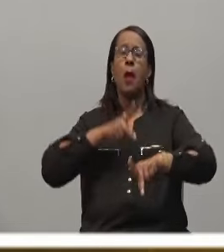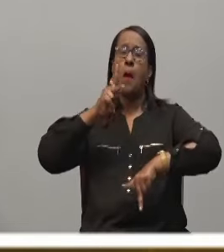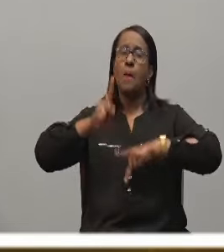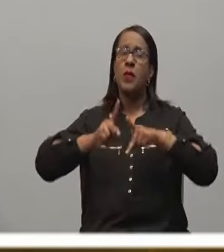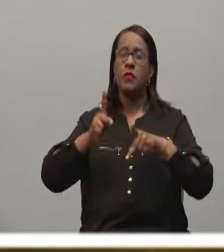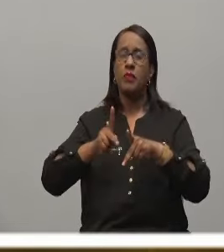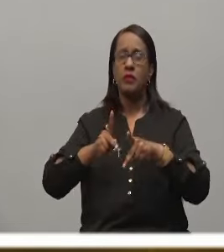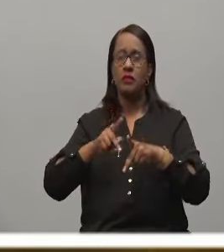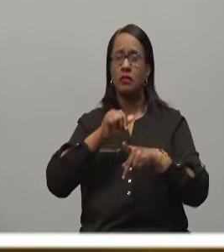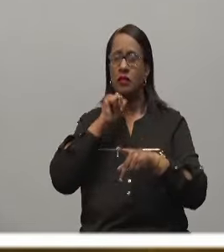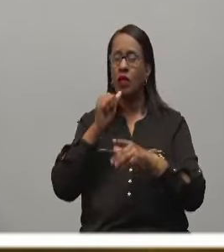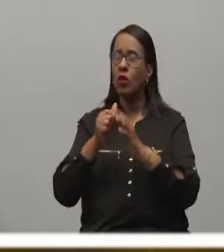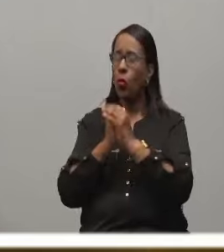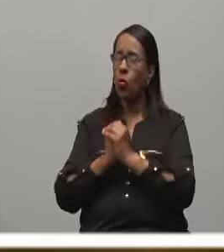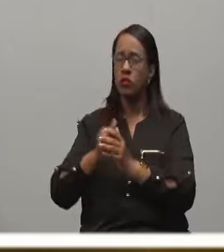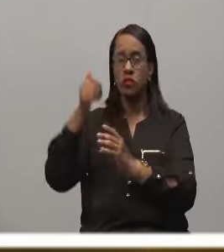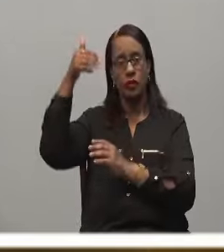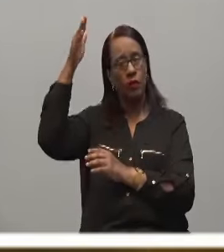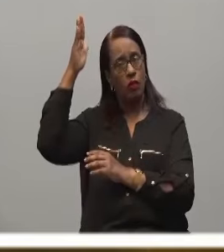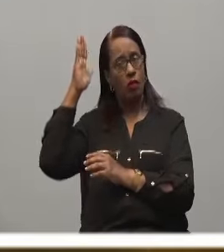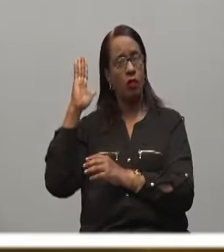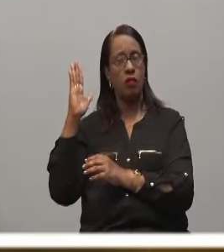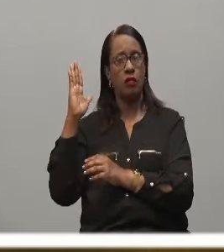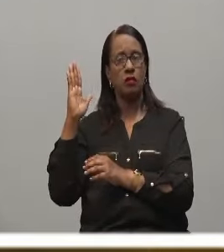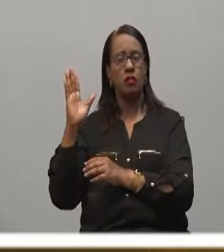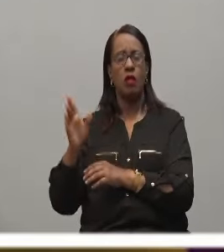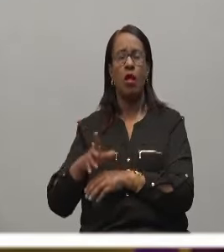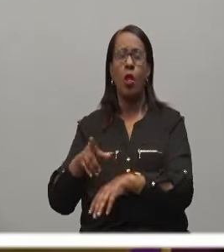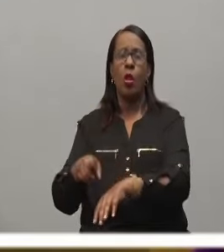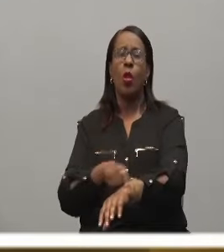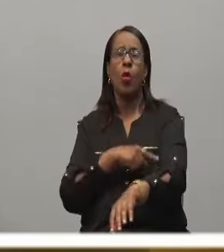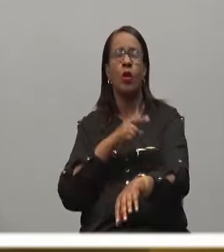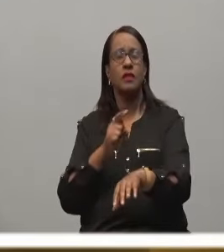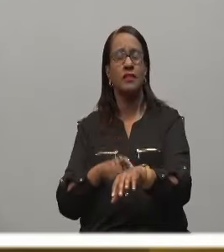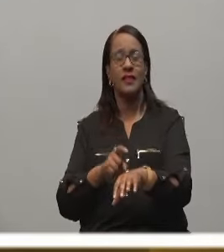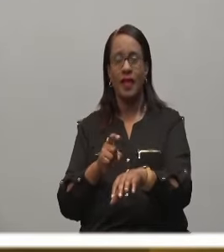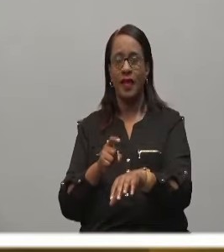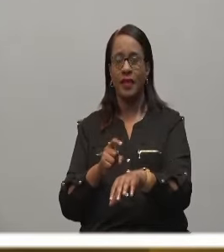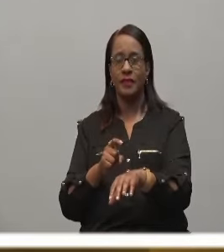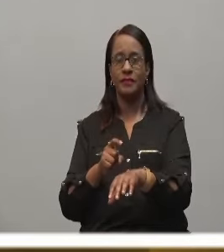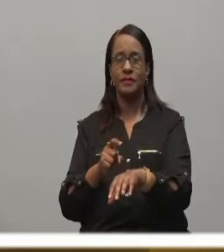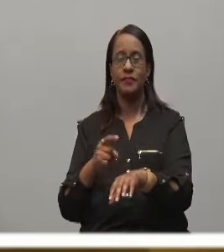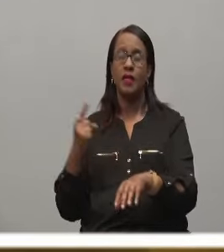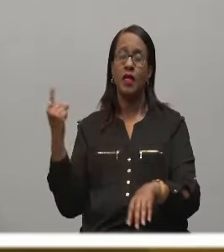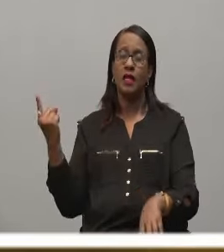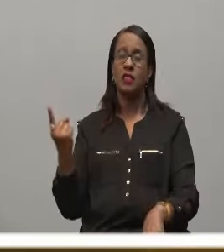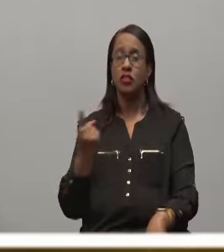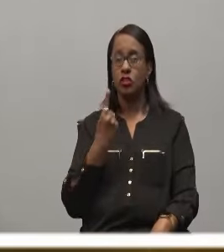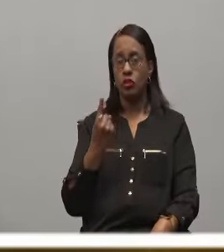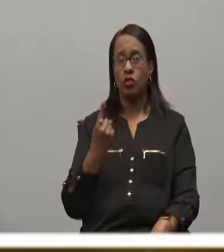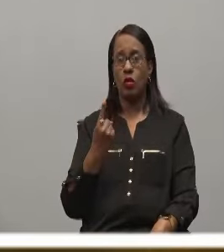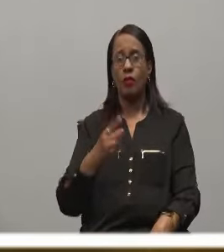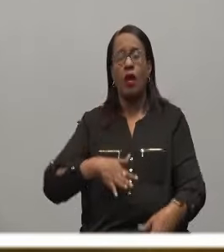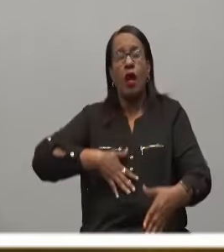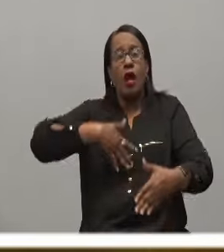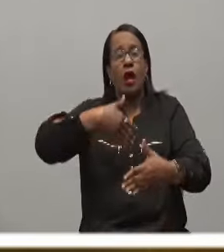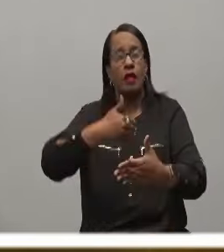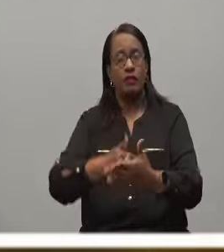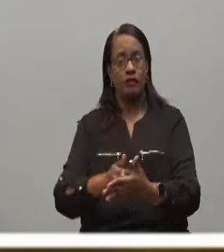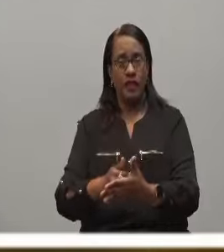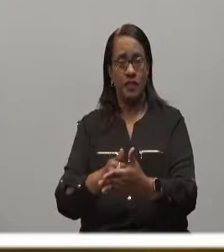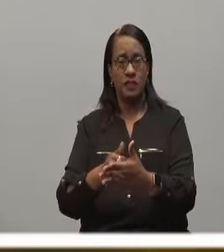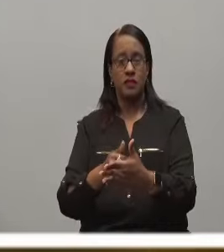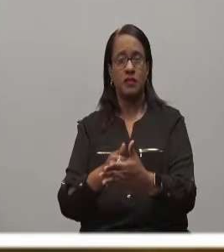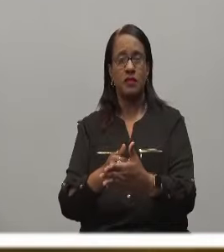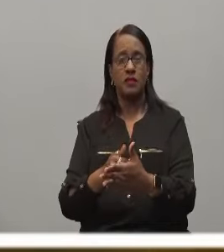long periods of time and come back and come to confession after 10, 20, 30, 40 years. And all of a